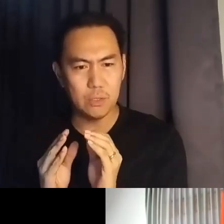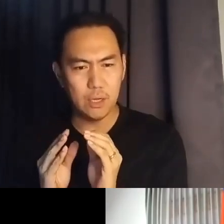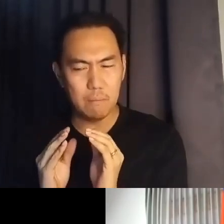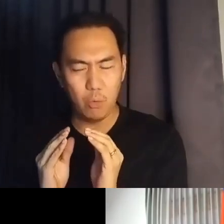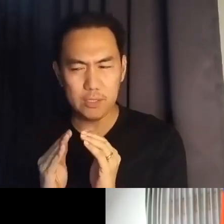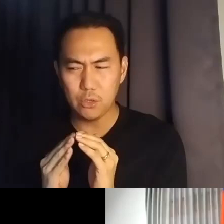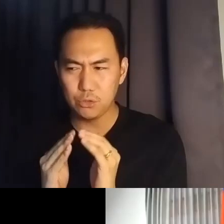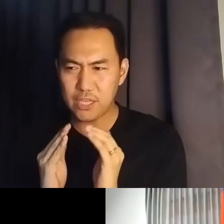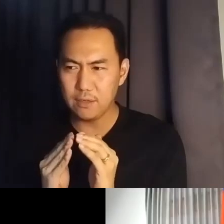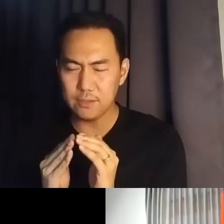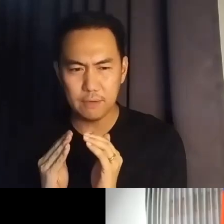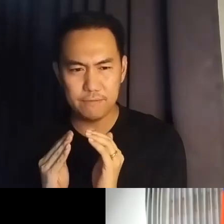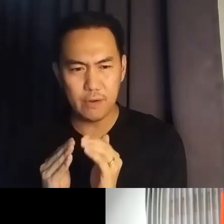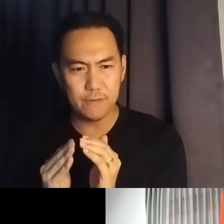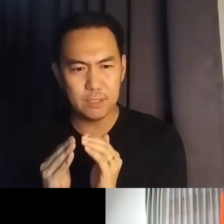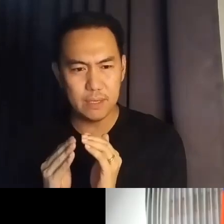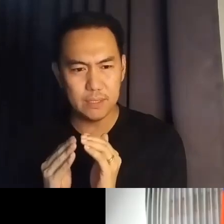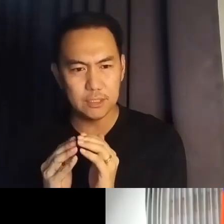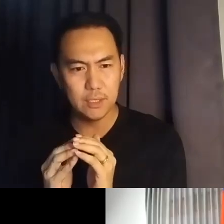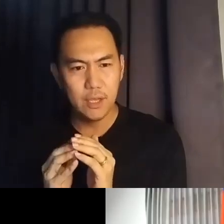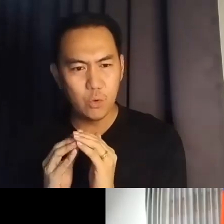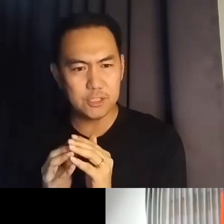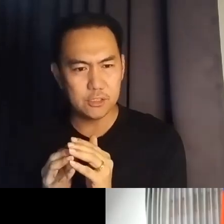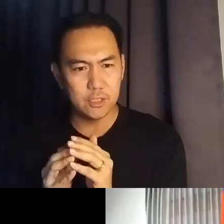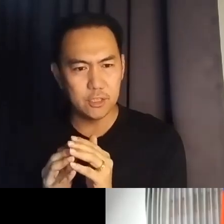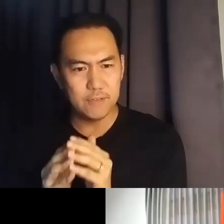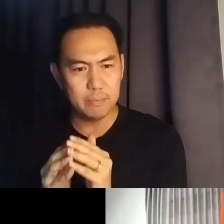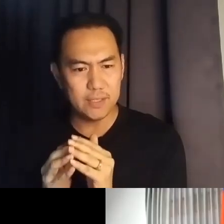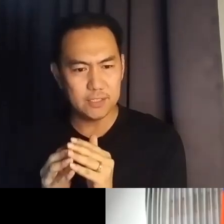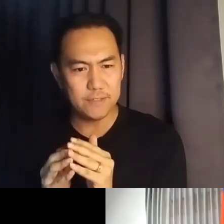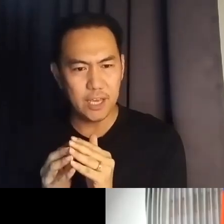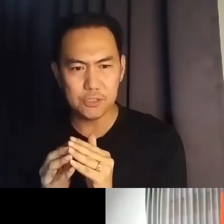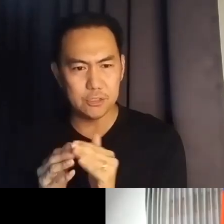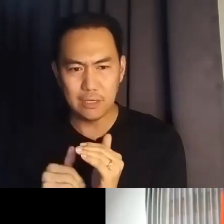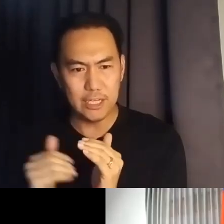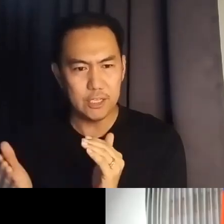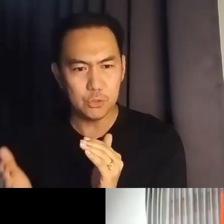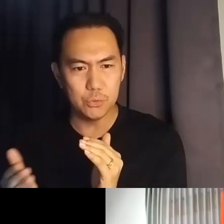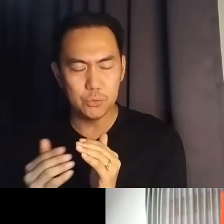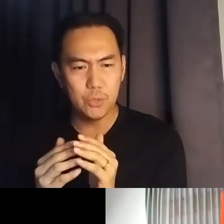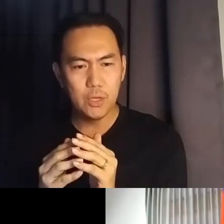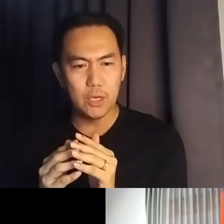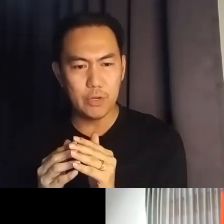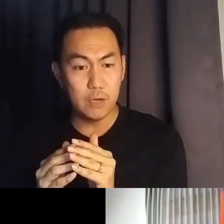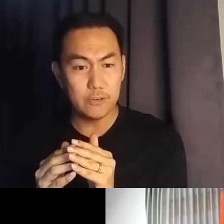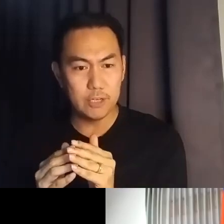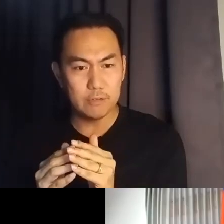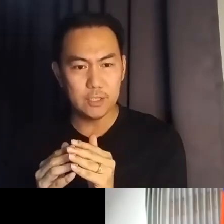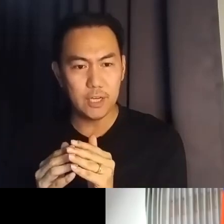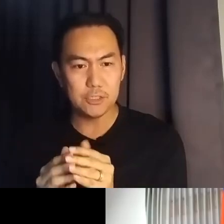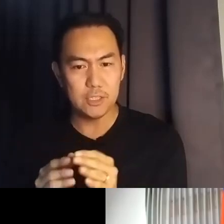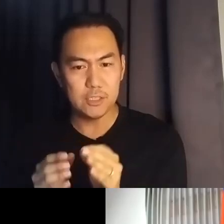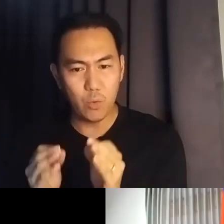go tackle a very fundamental question in victim identification leading to recovery